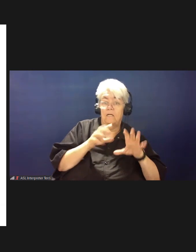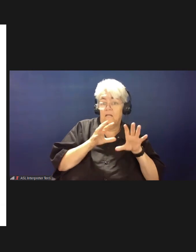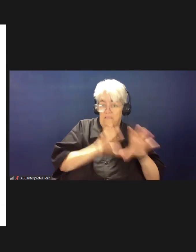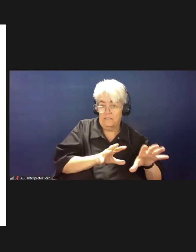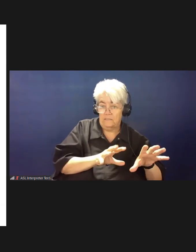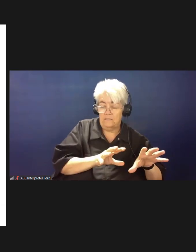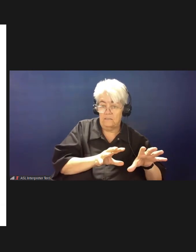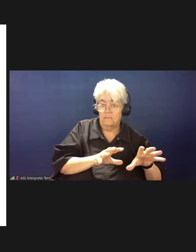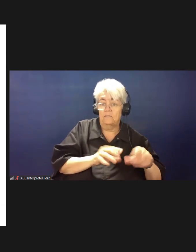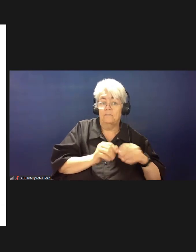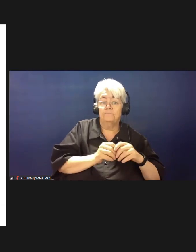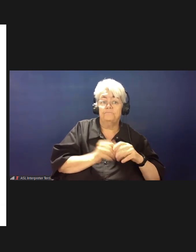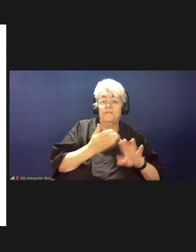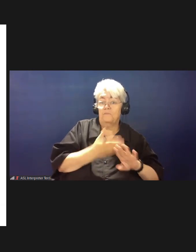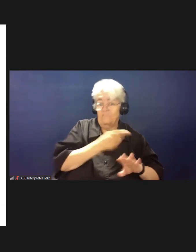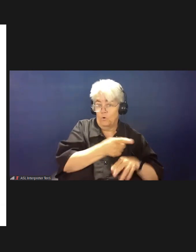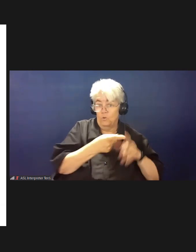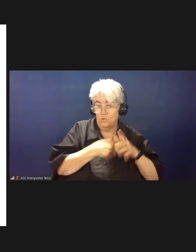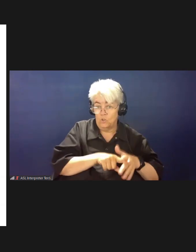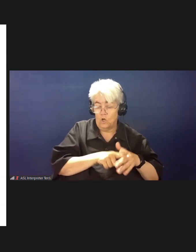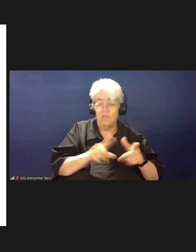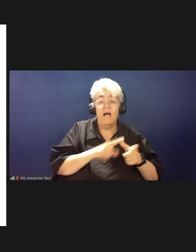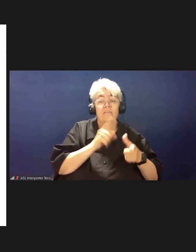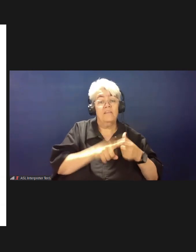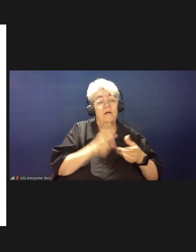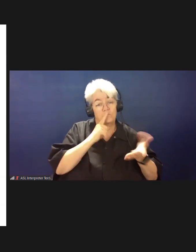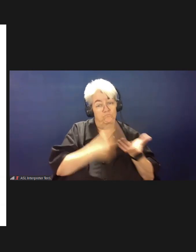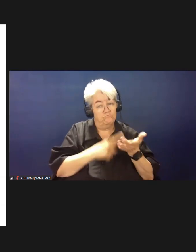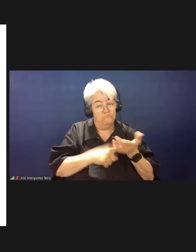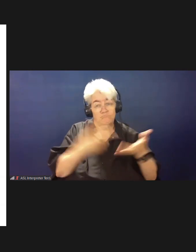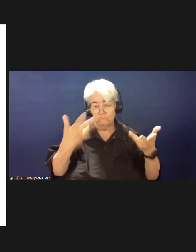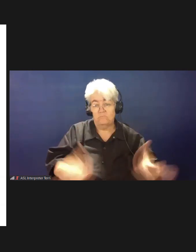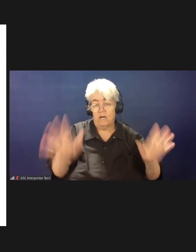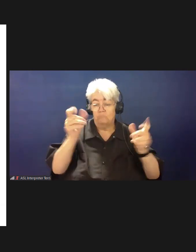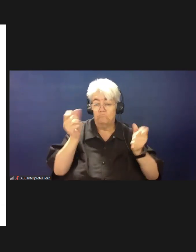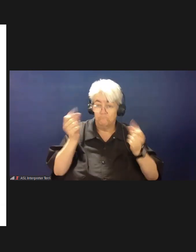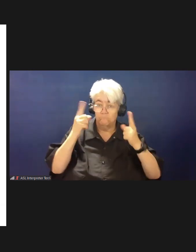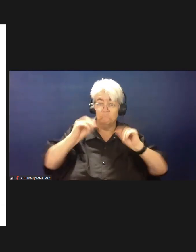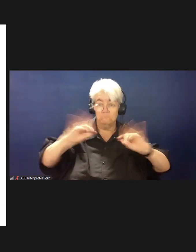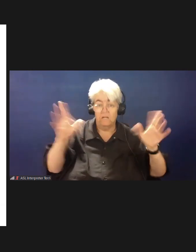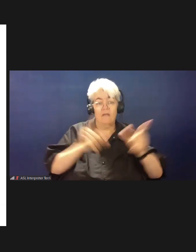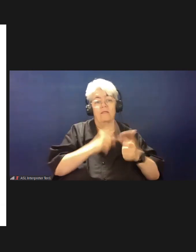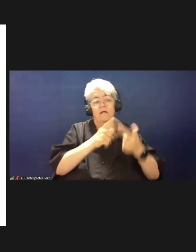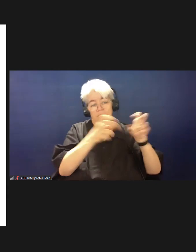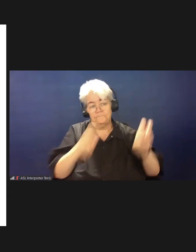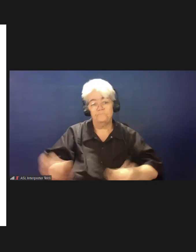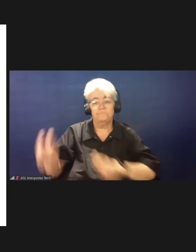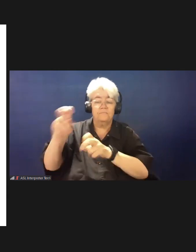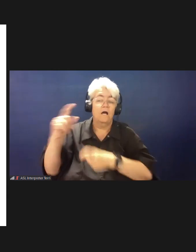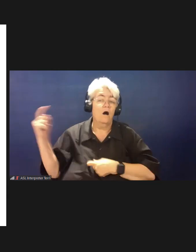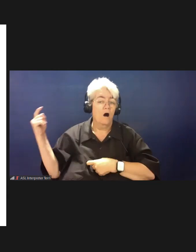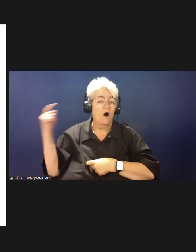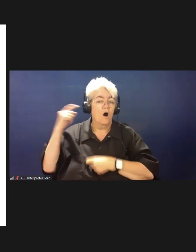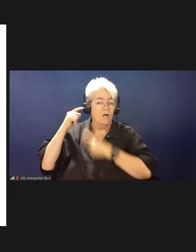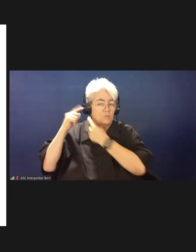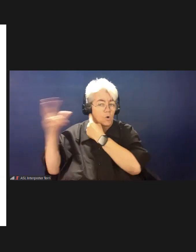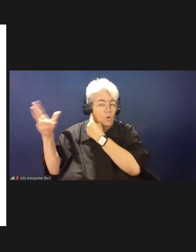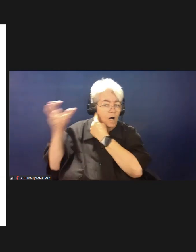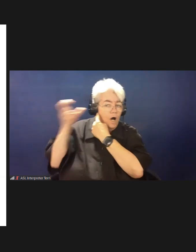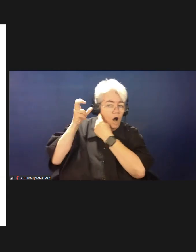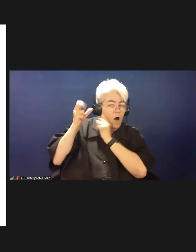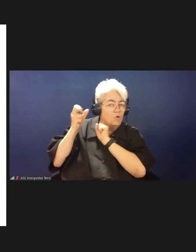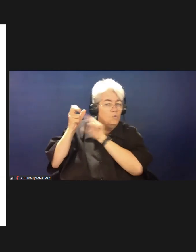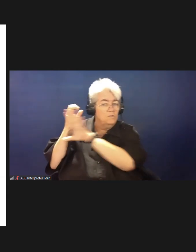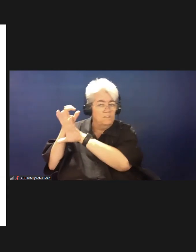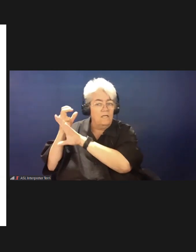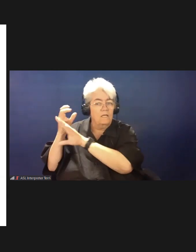well. After we do that, then we'll switch our attention over to otoacoustic emissions screening,